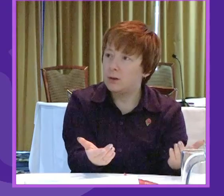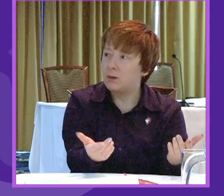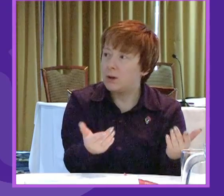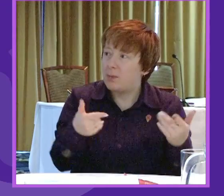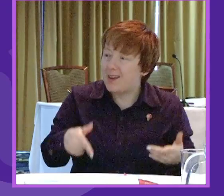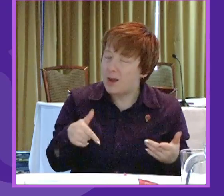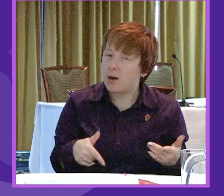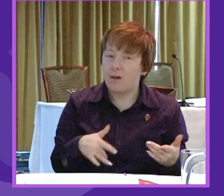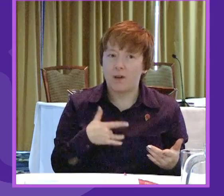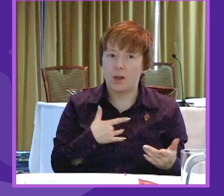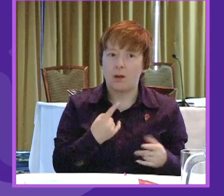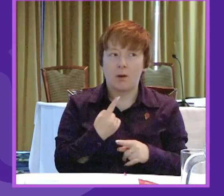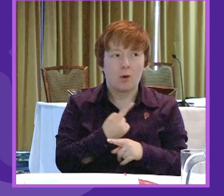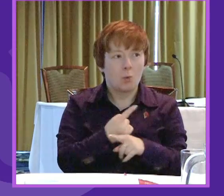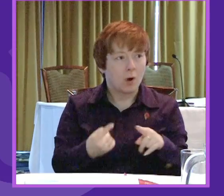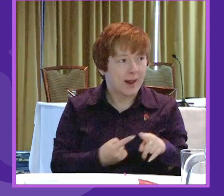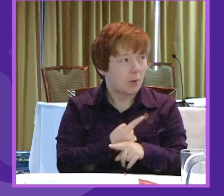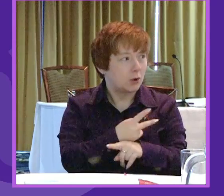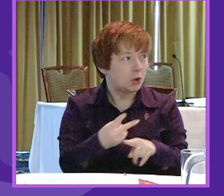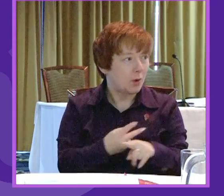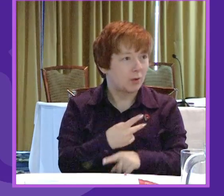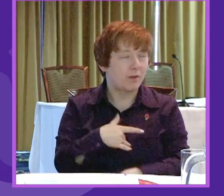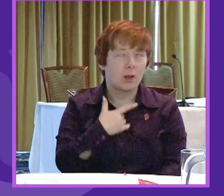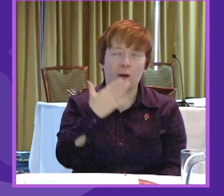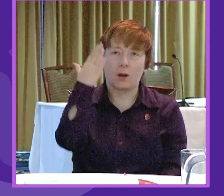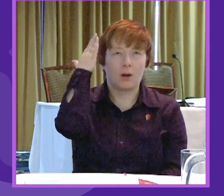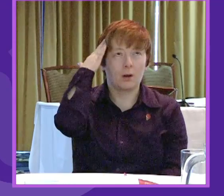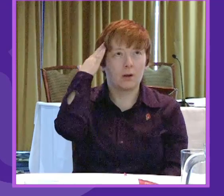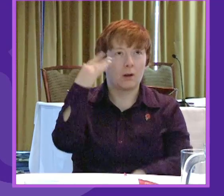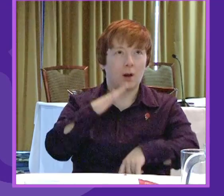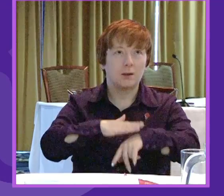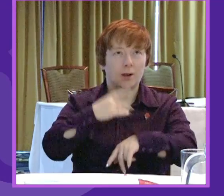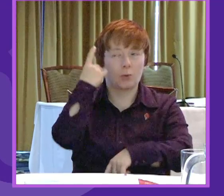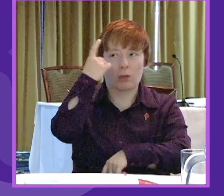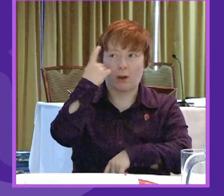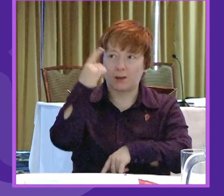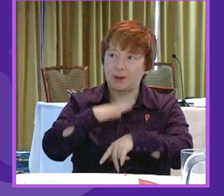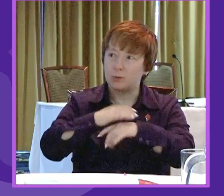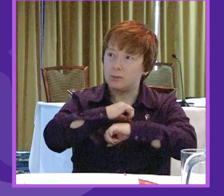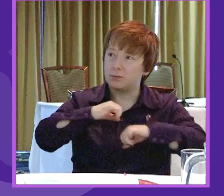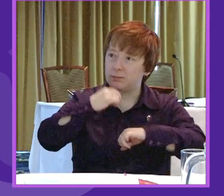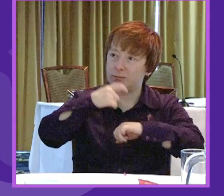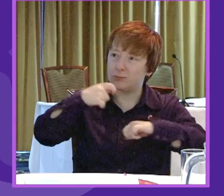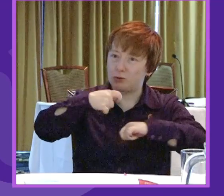say, hour and a half, now 2 hours, already I feel I can think, and I don't know if that's true of other people.